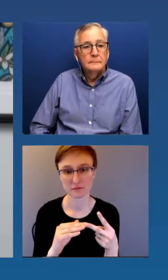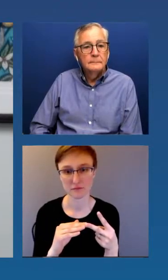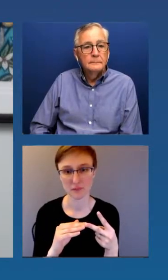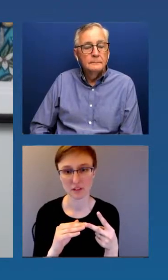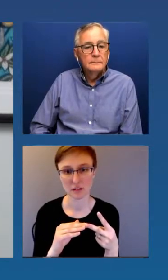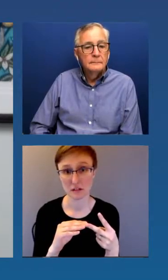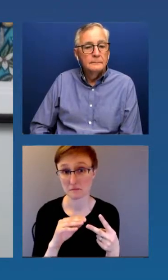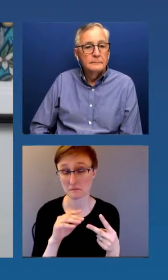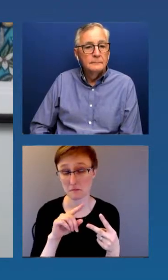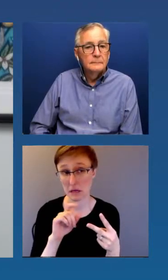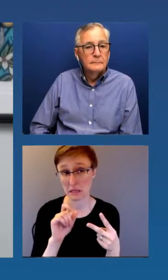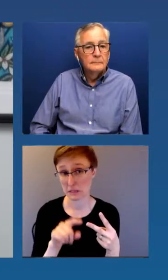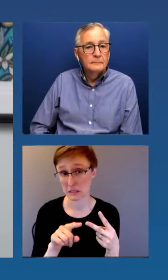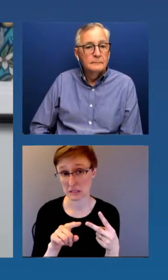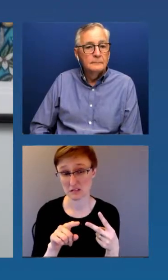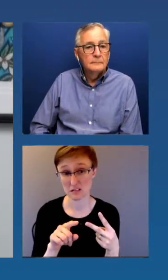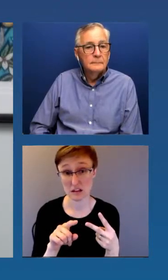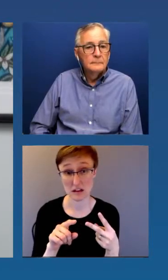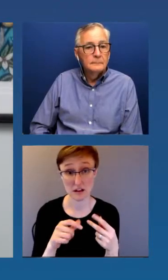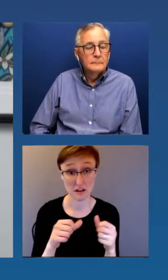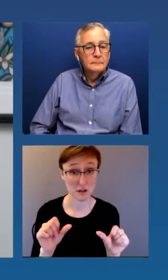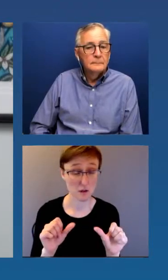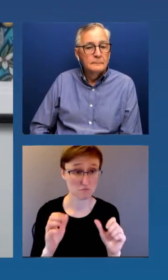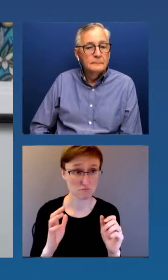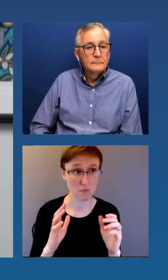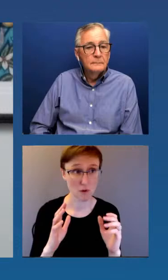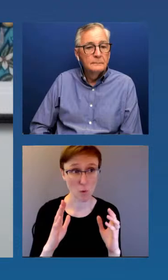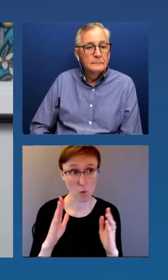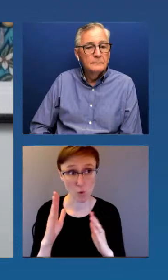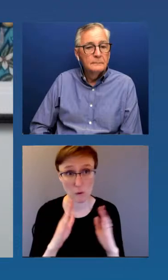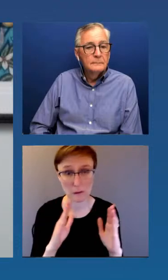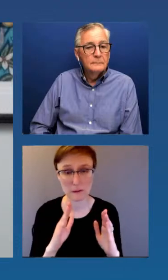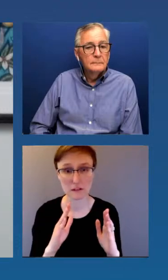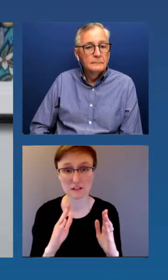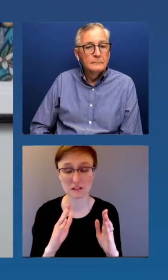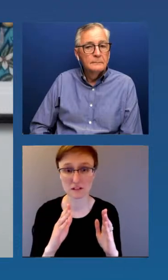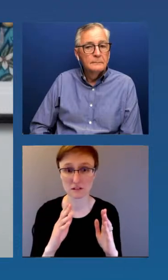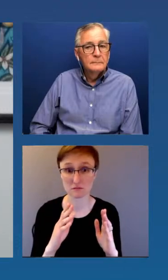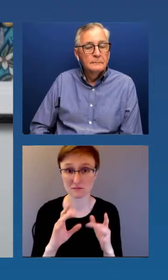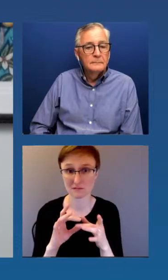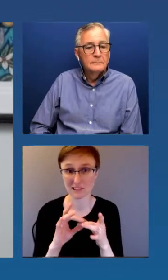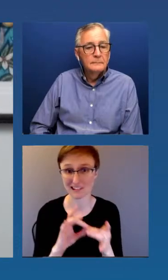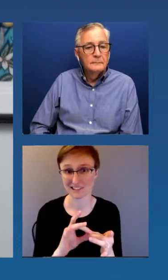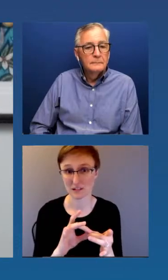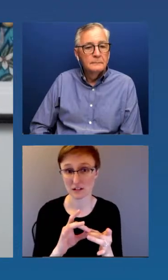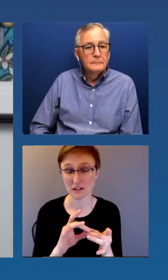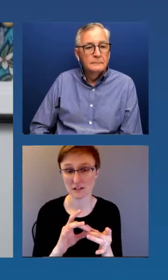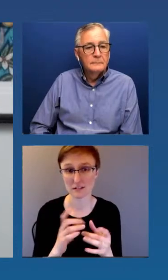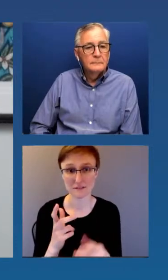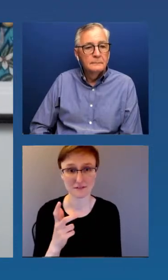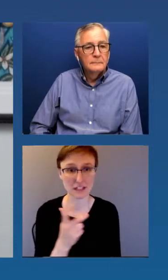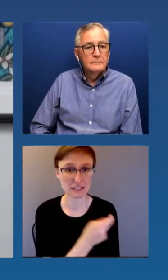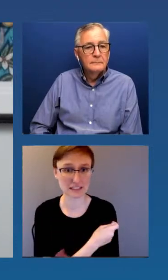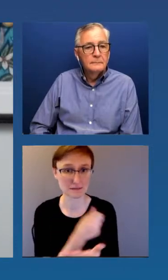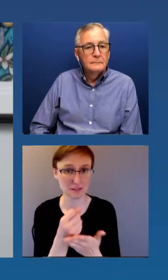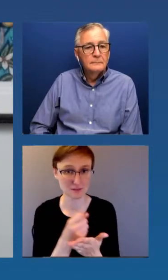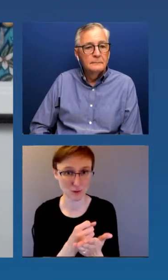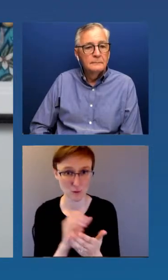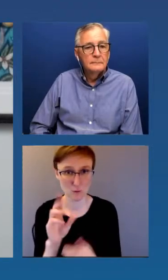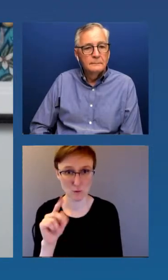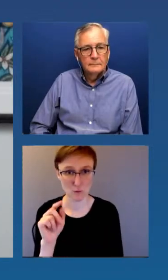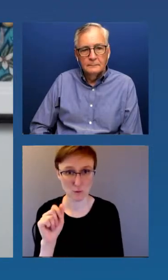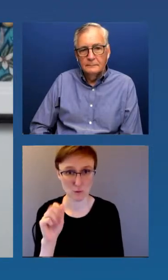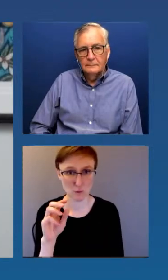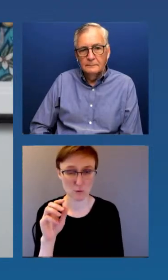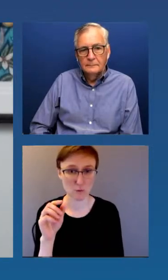worry of non-vaccinated people now that there's a vaccine passport in the Outaouais region of coming across to